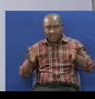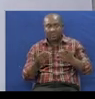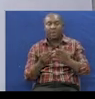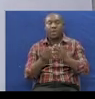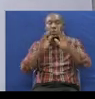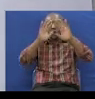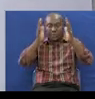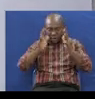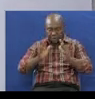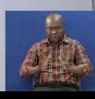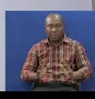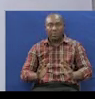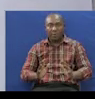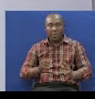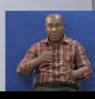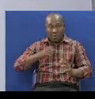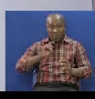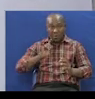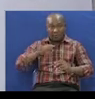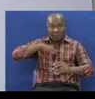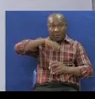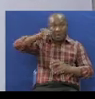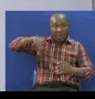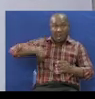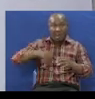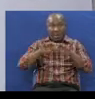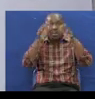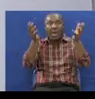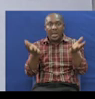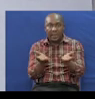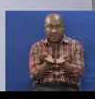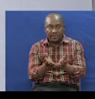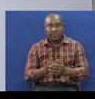Size and shape of our planet Earth.